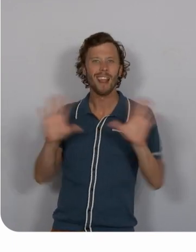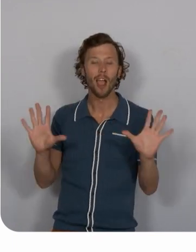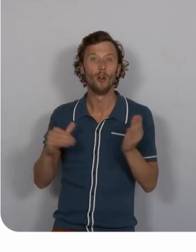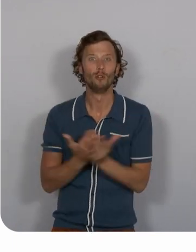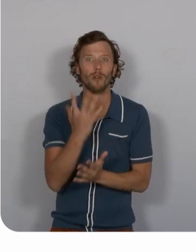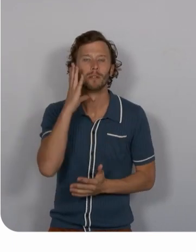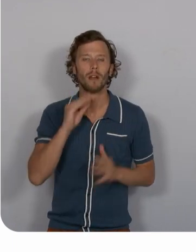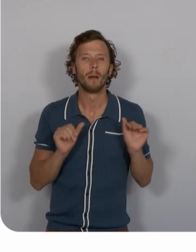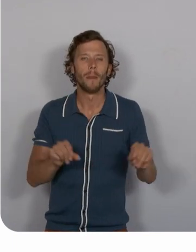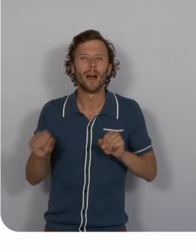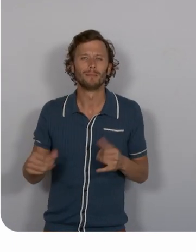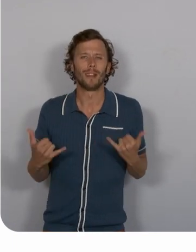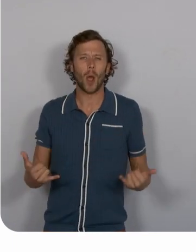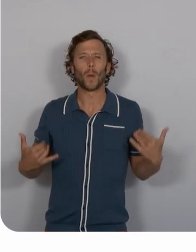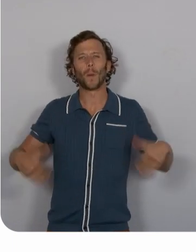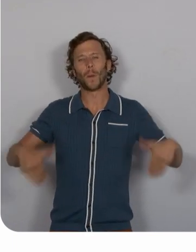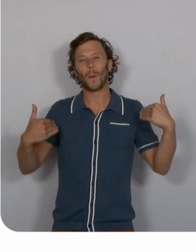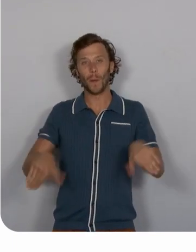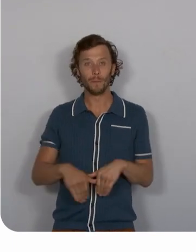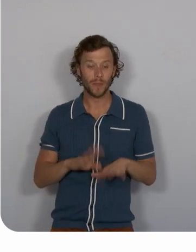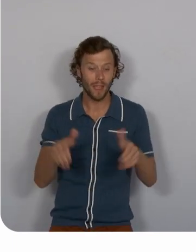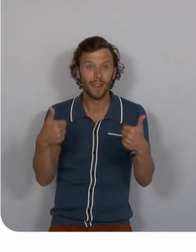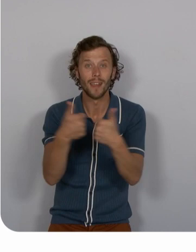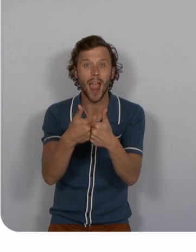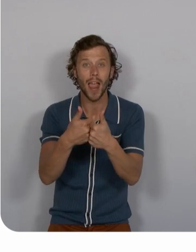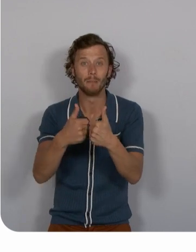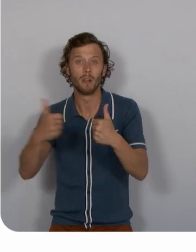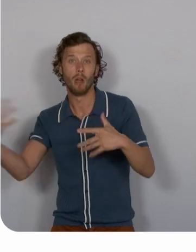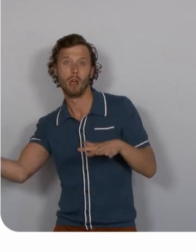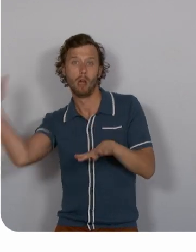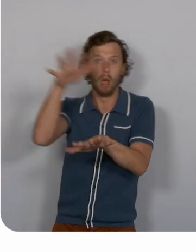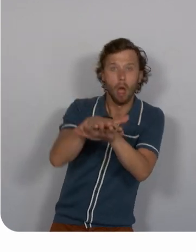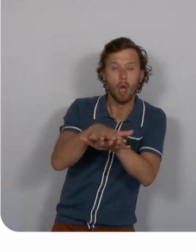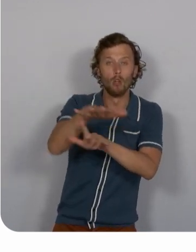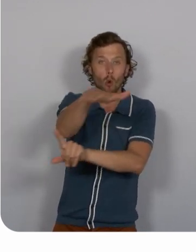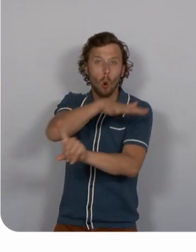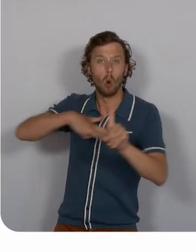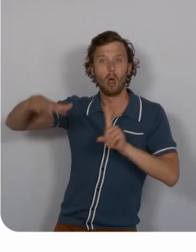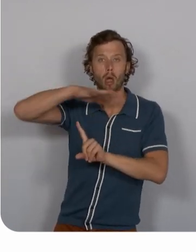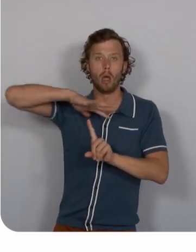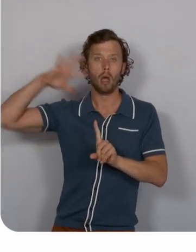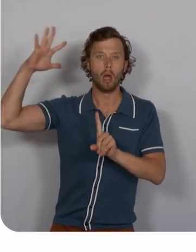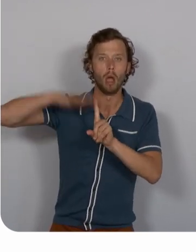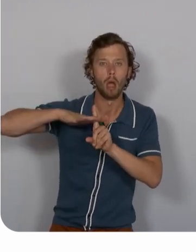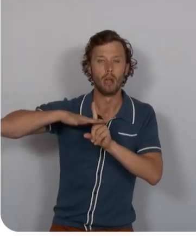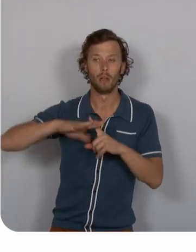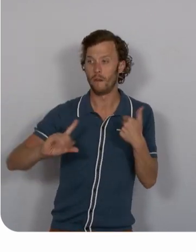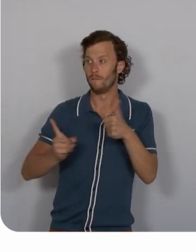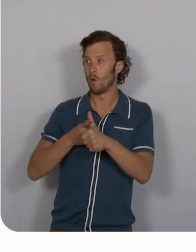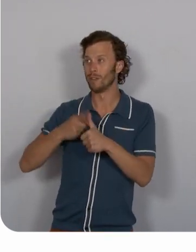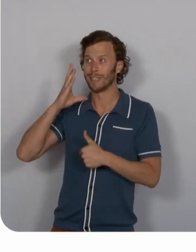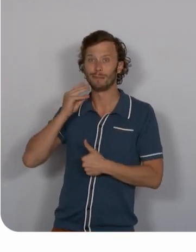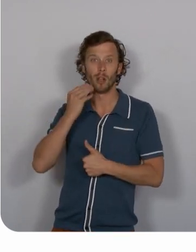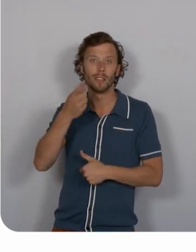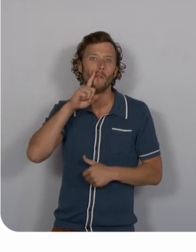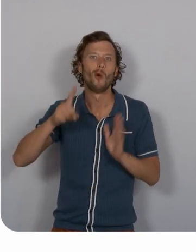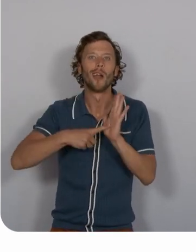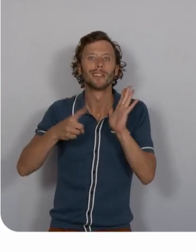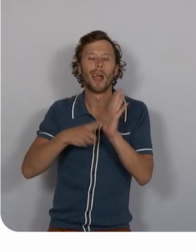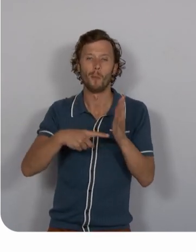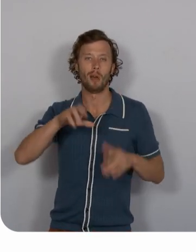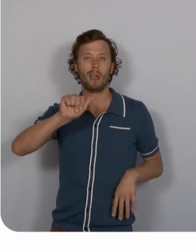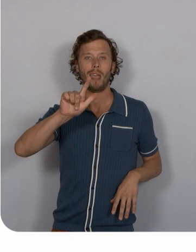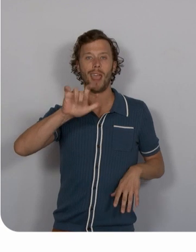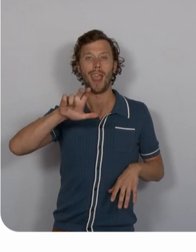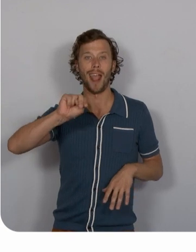possible. Games can bring your surroundings into their gameplay. So in first encounters, an alien spaceship descends from your